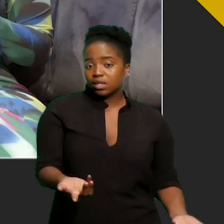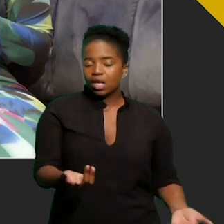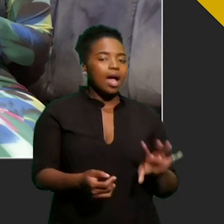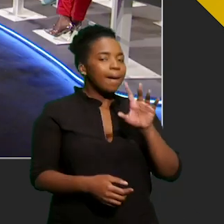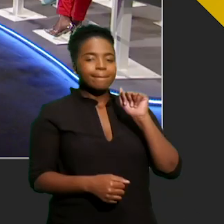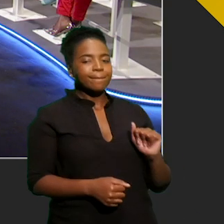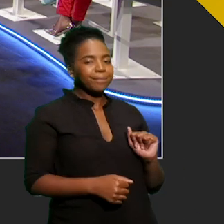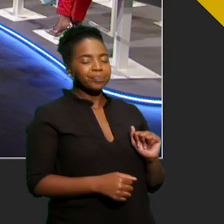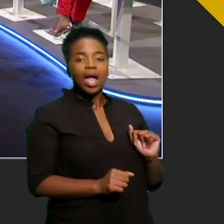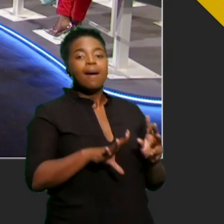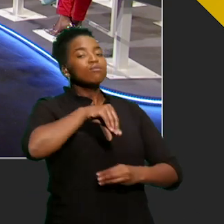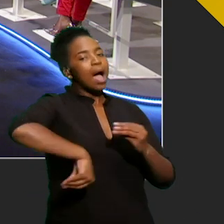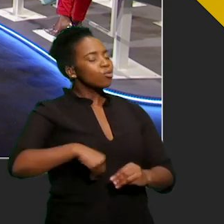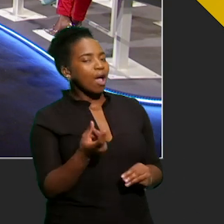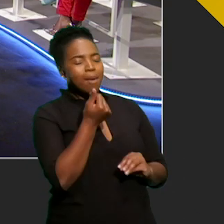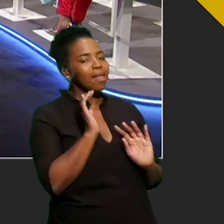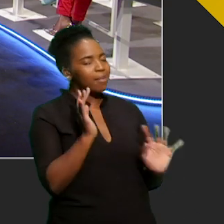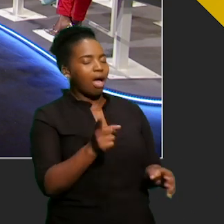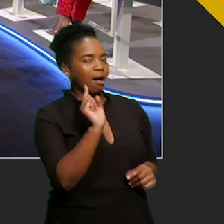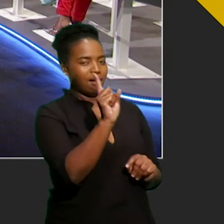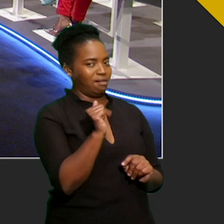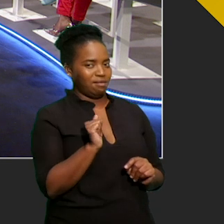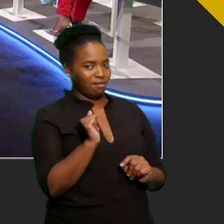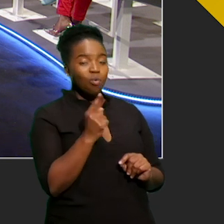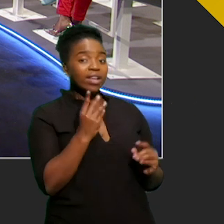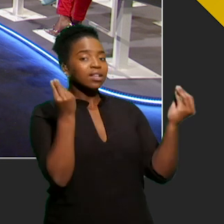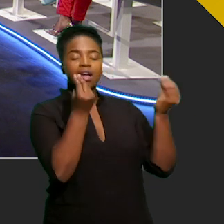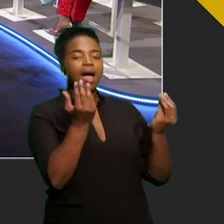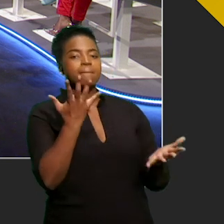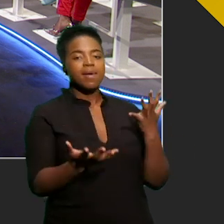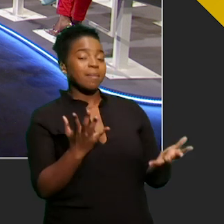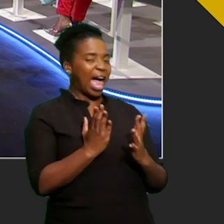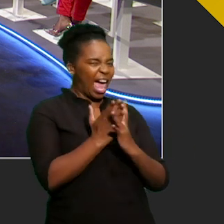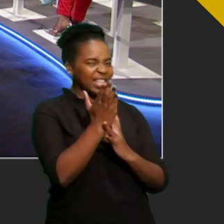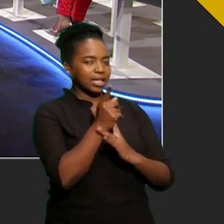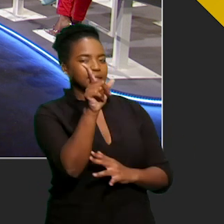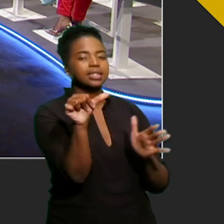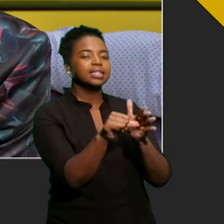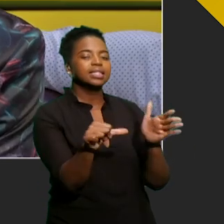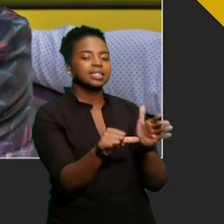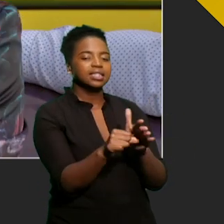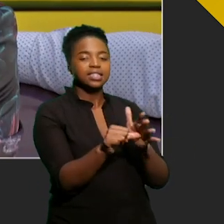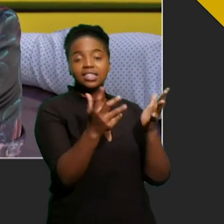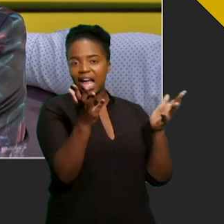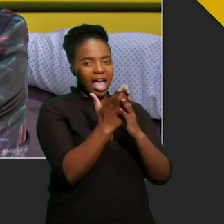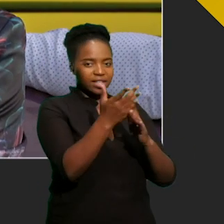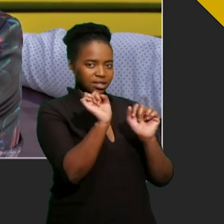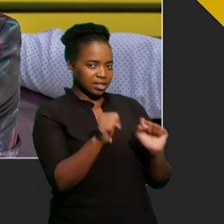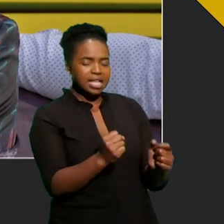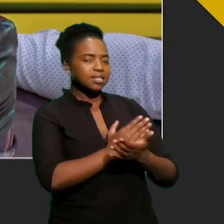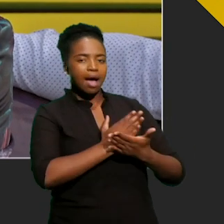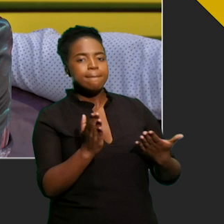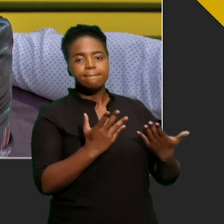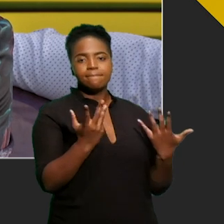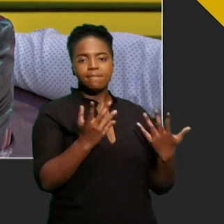Bribery is not only in monetary terms. Yes. Because, like in the entertainment space, for instance, access is currency. Yes. You know what I mean? So there are certain